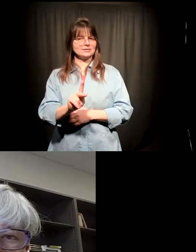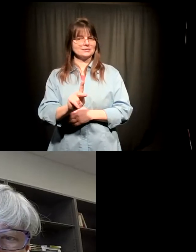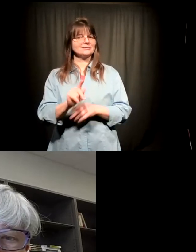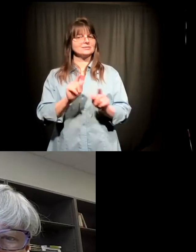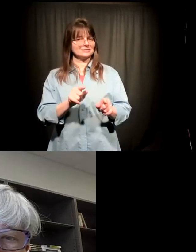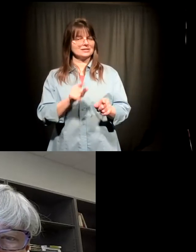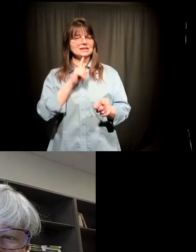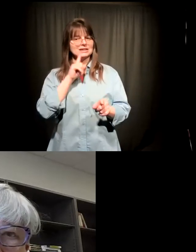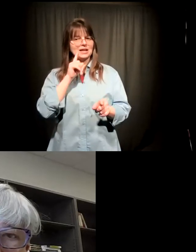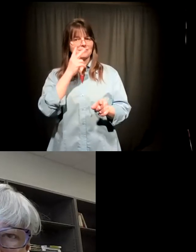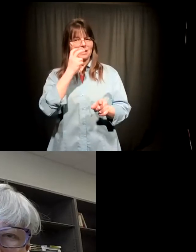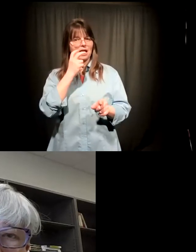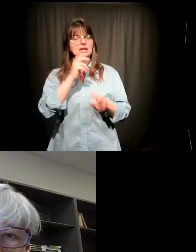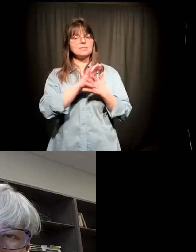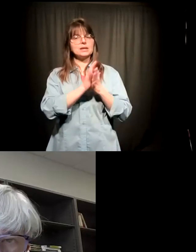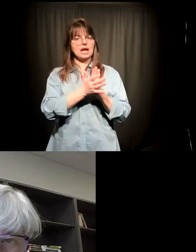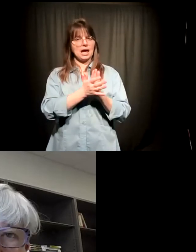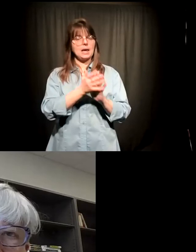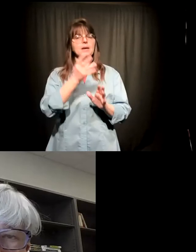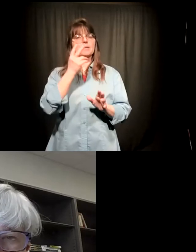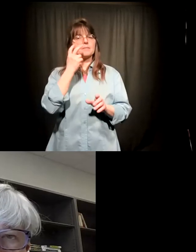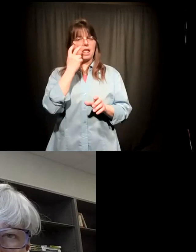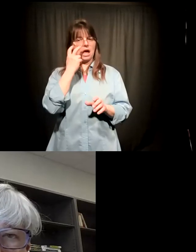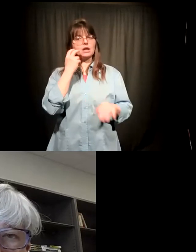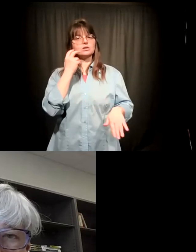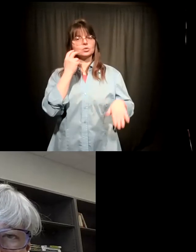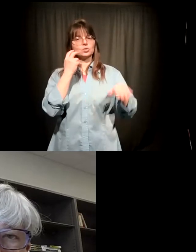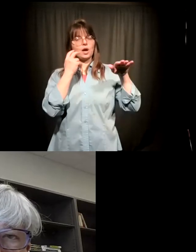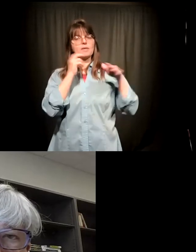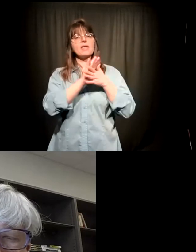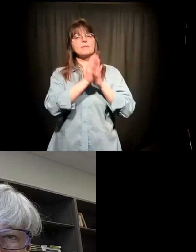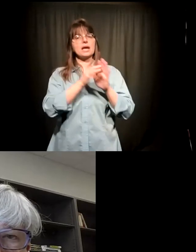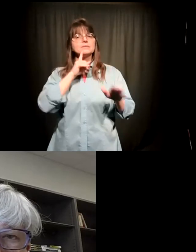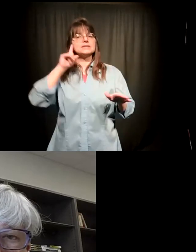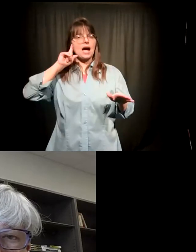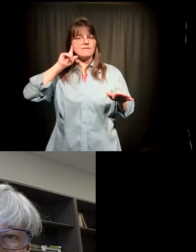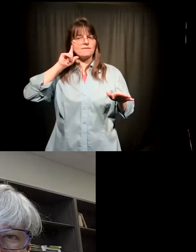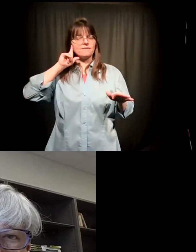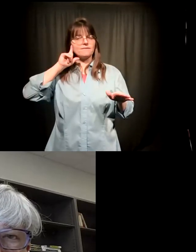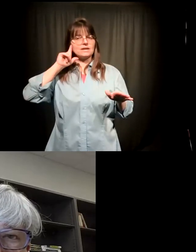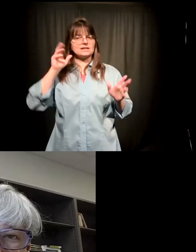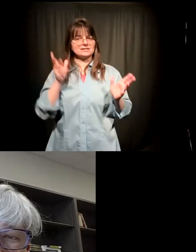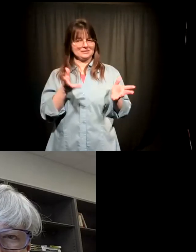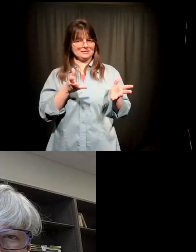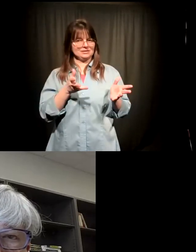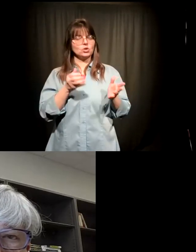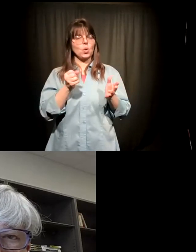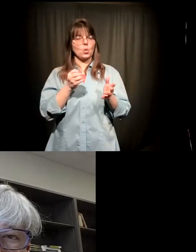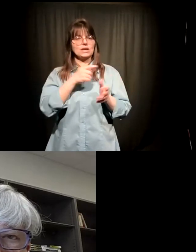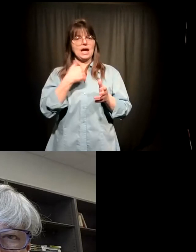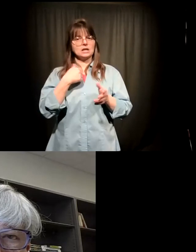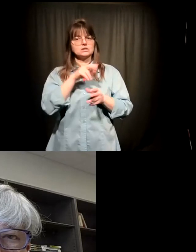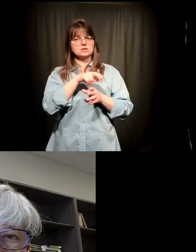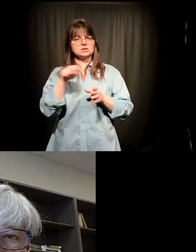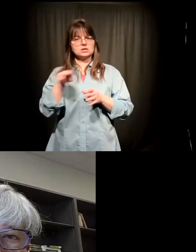a deaf idiom. It means like, I think it means like yeah,